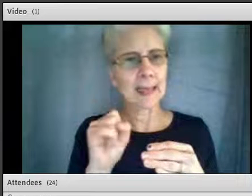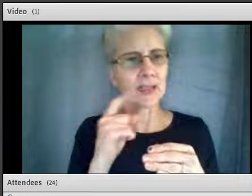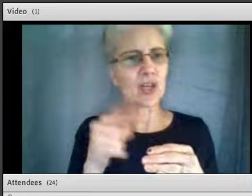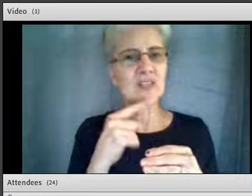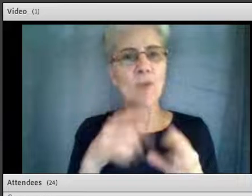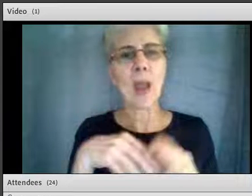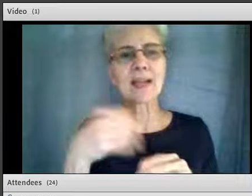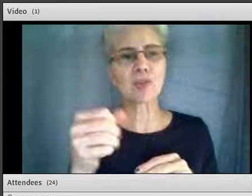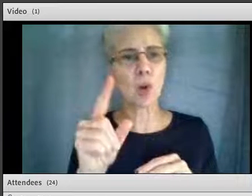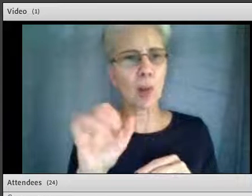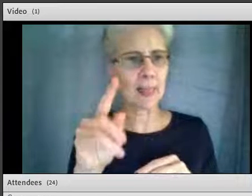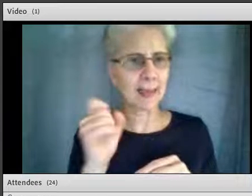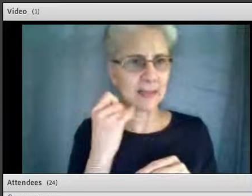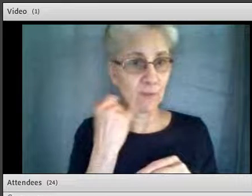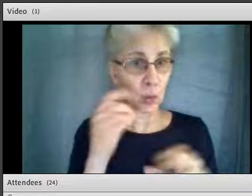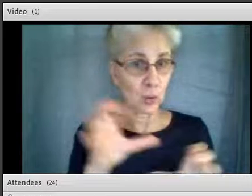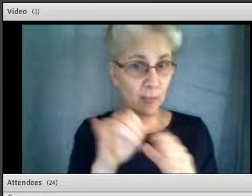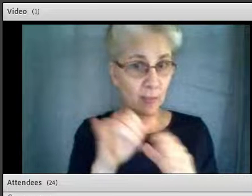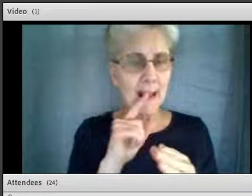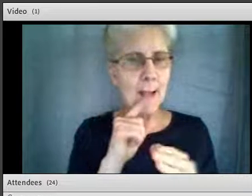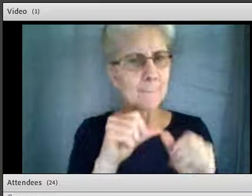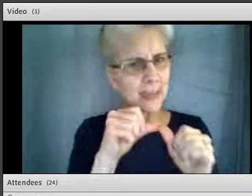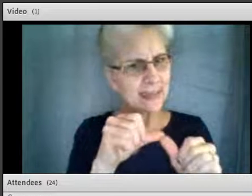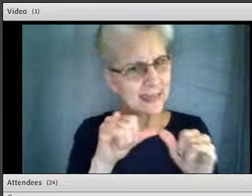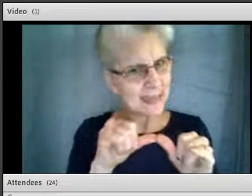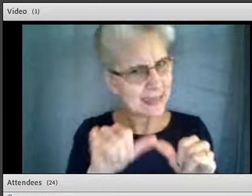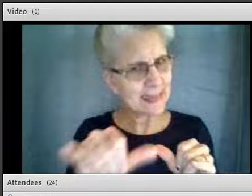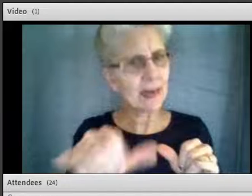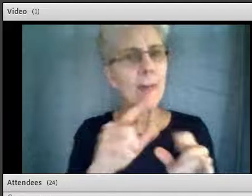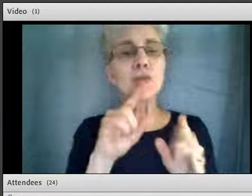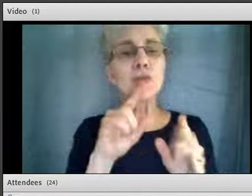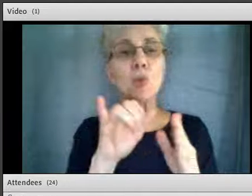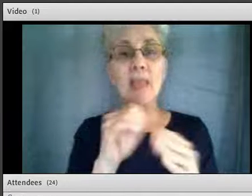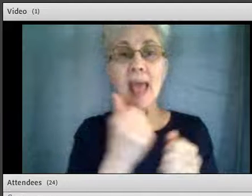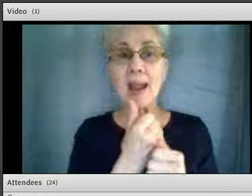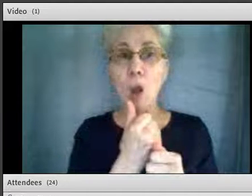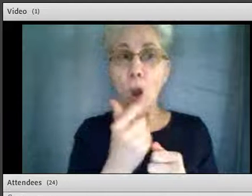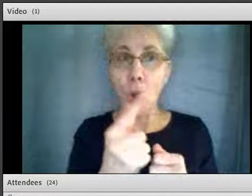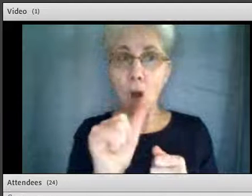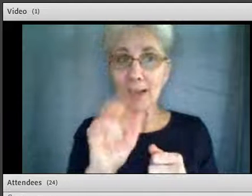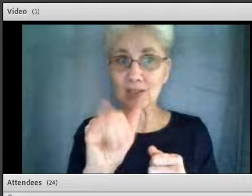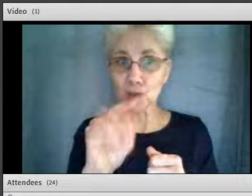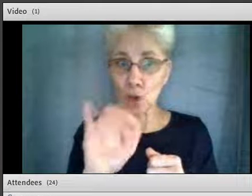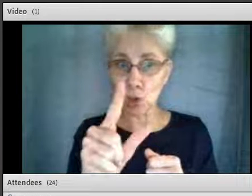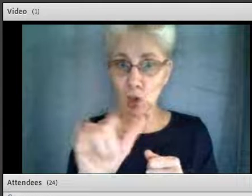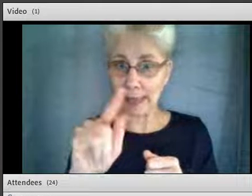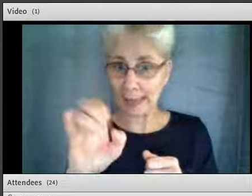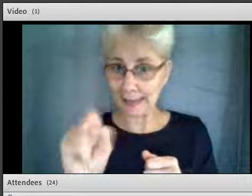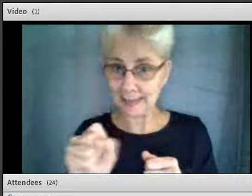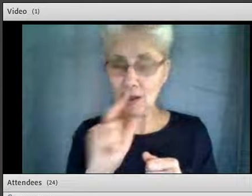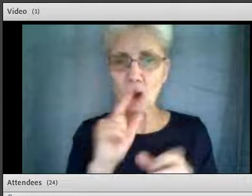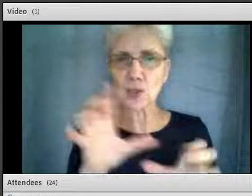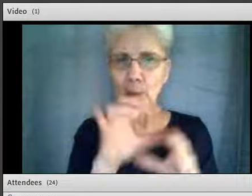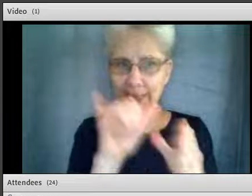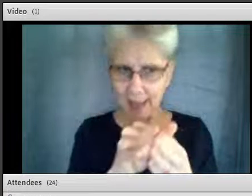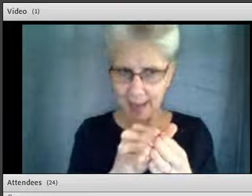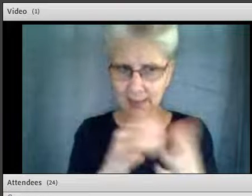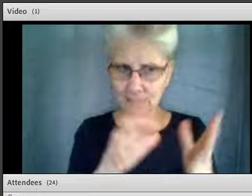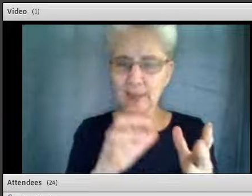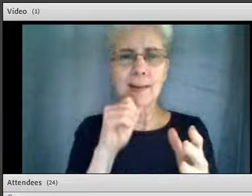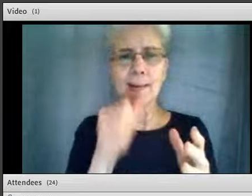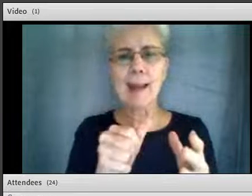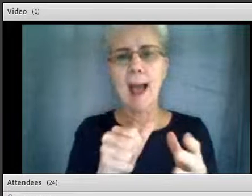be consistent. Make sure that all of the external links are doing that. Not some are, some aren't. Make